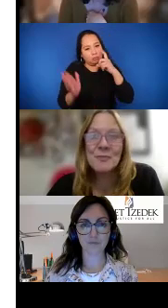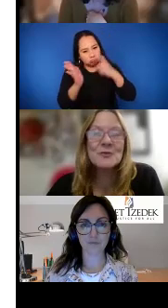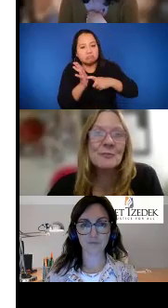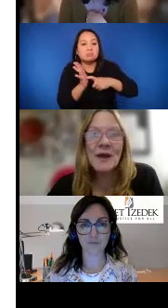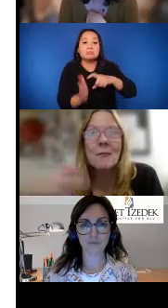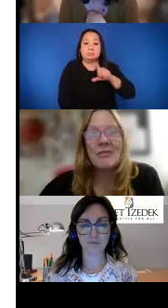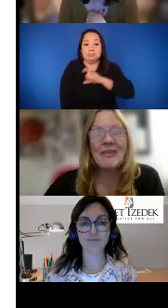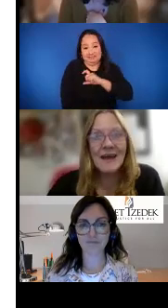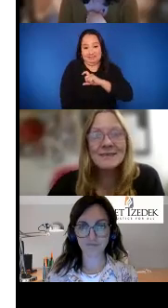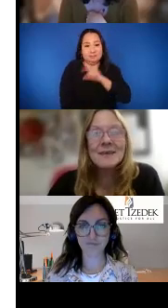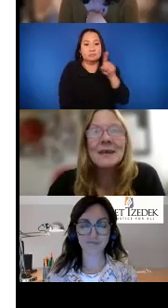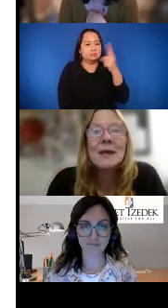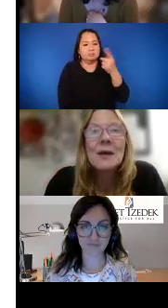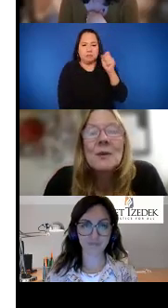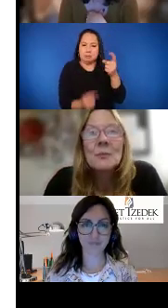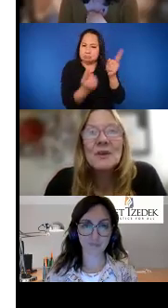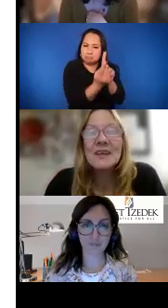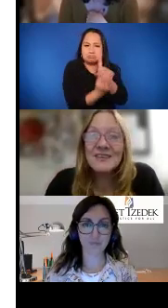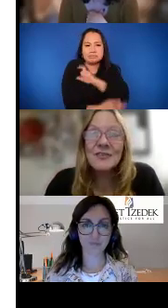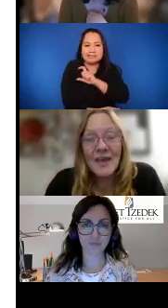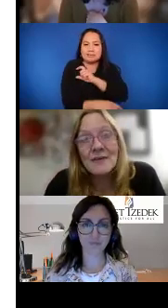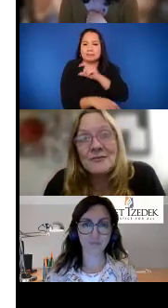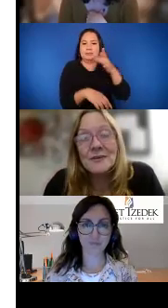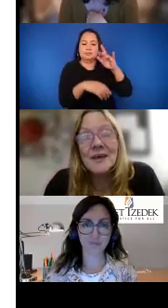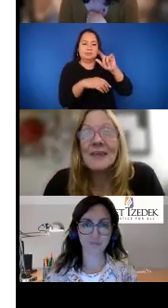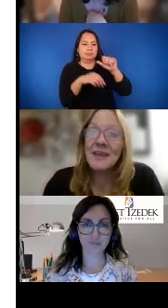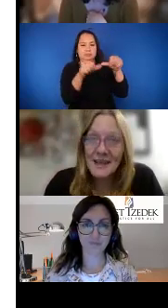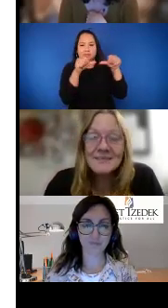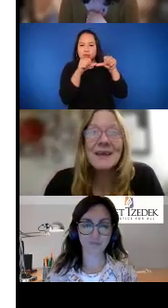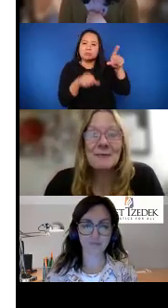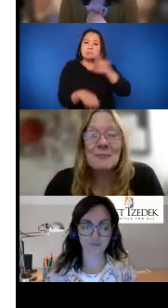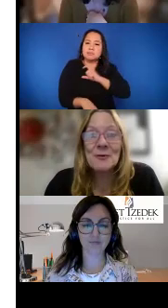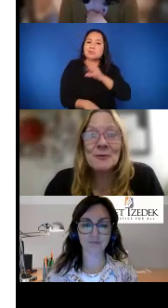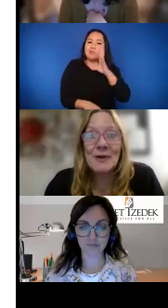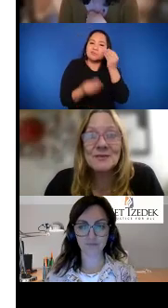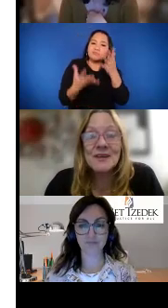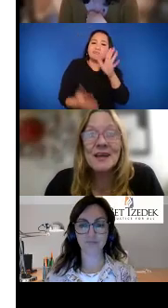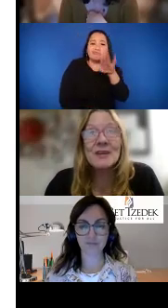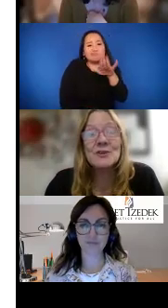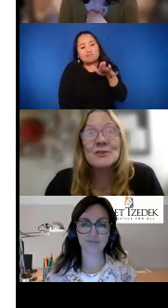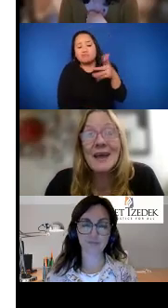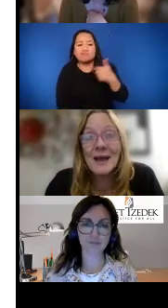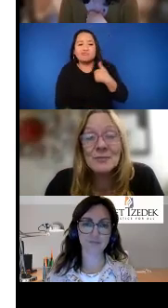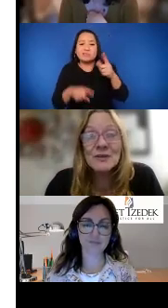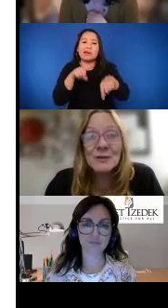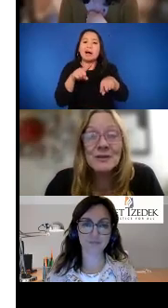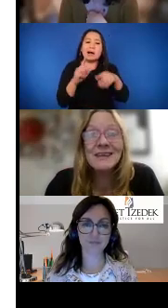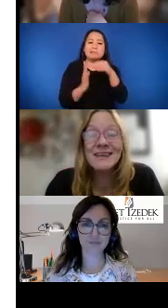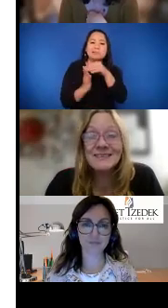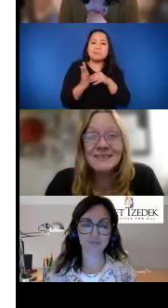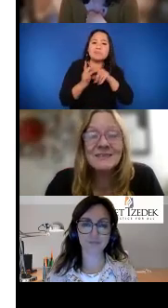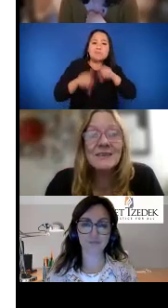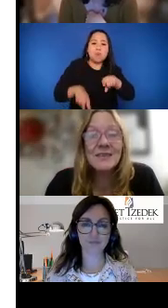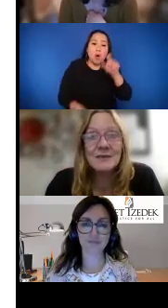take a report about that. But it is theft and they can take a report about it. And you should